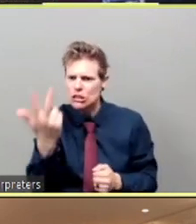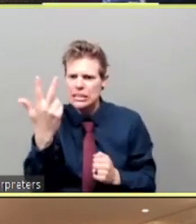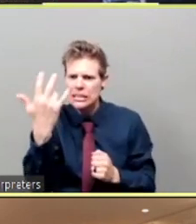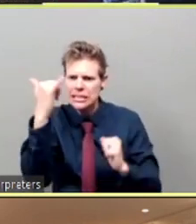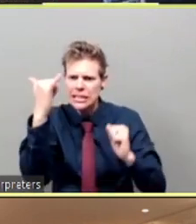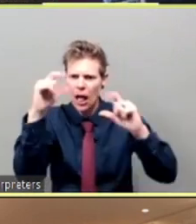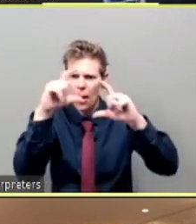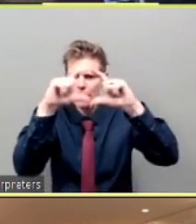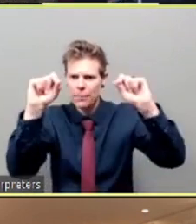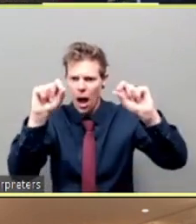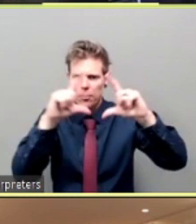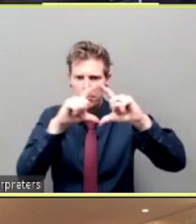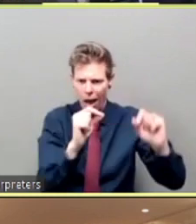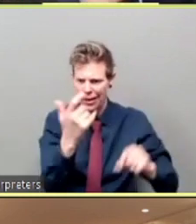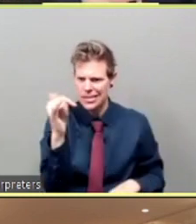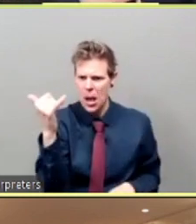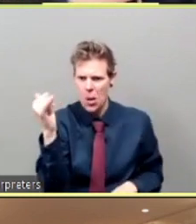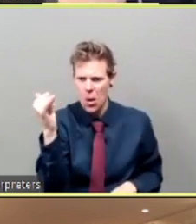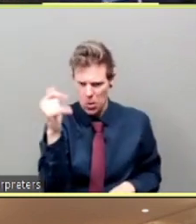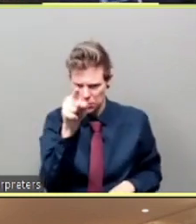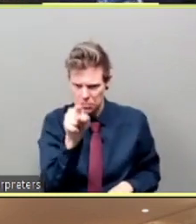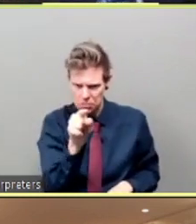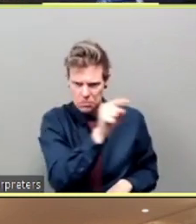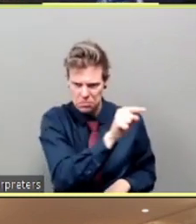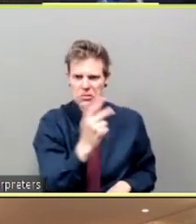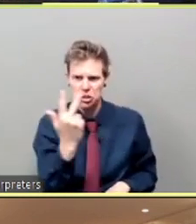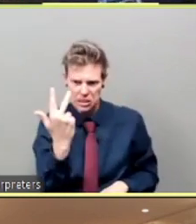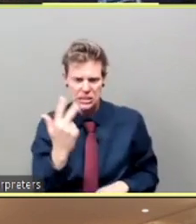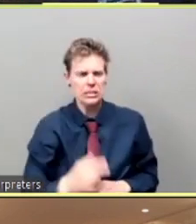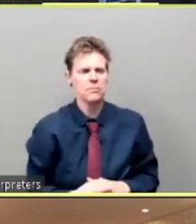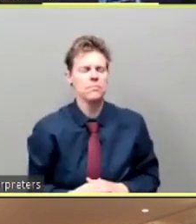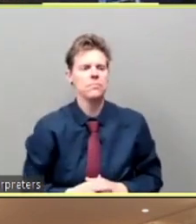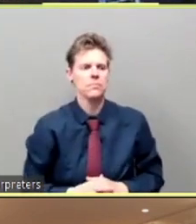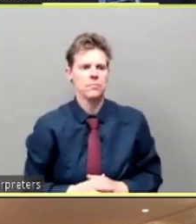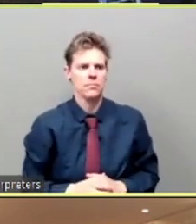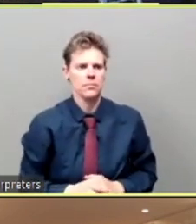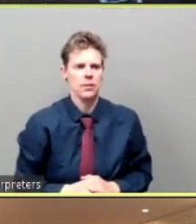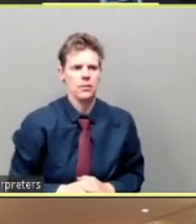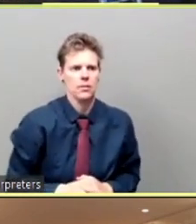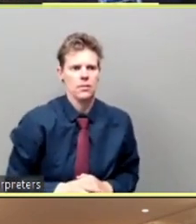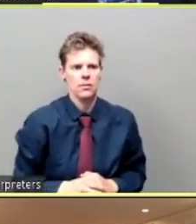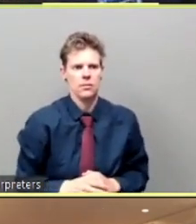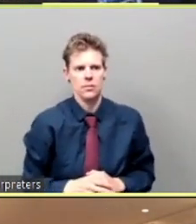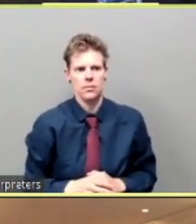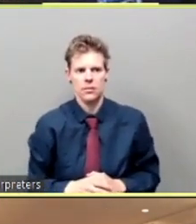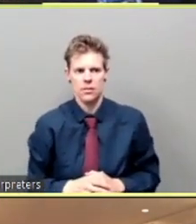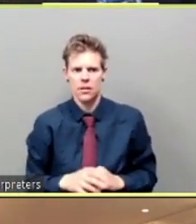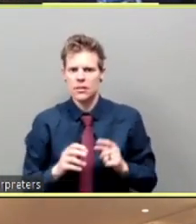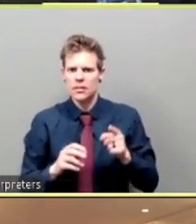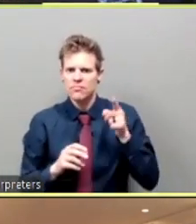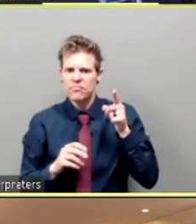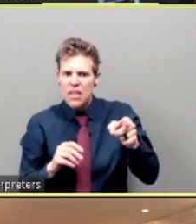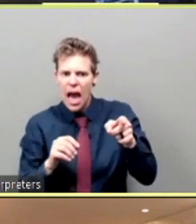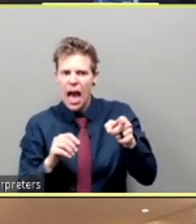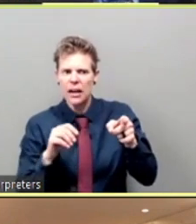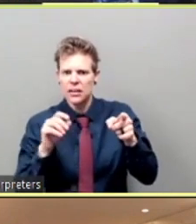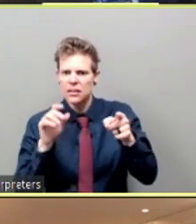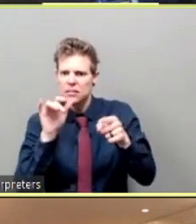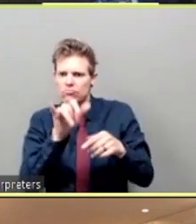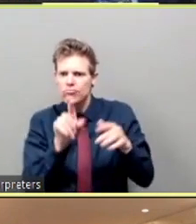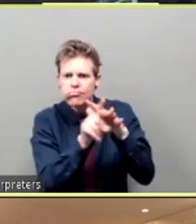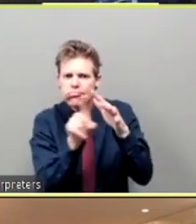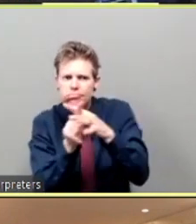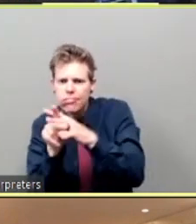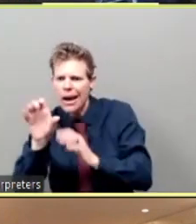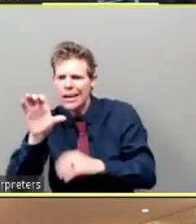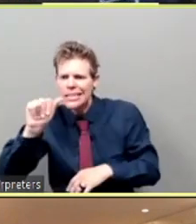First, on the, excuse me, case investigation, isolation, contact tracing, and quarantine, we're just changing the name of